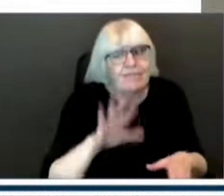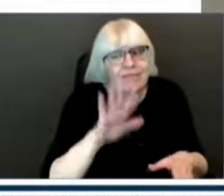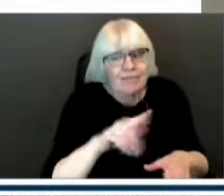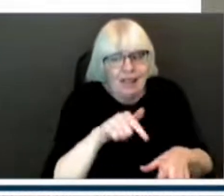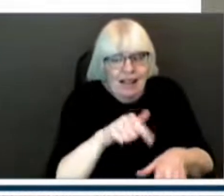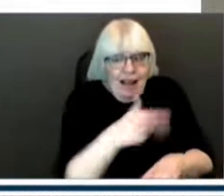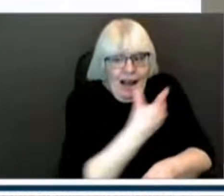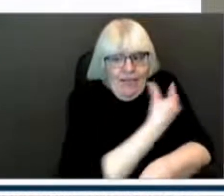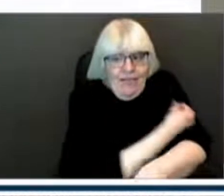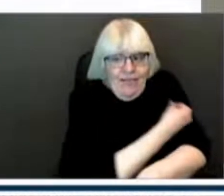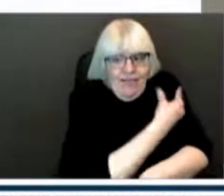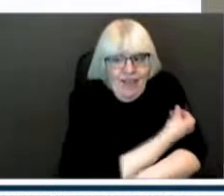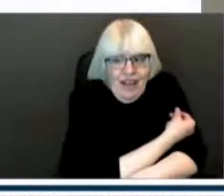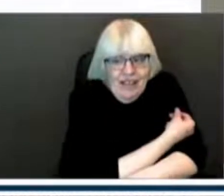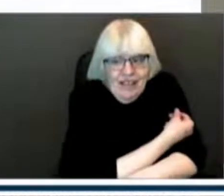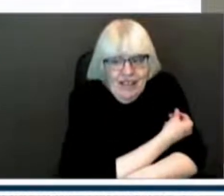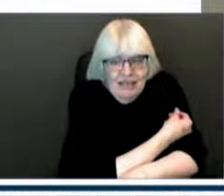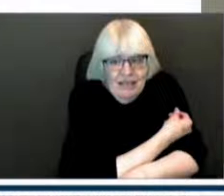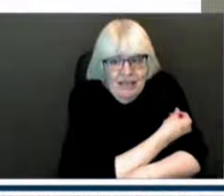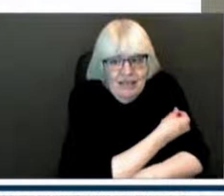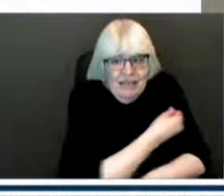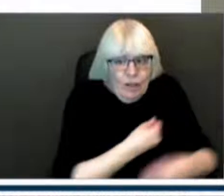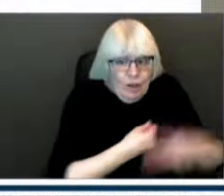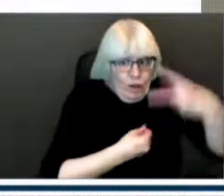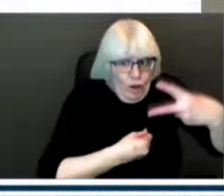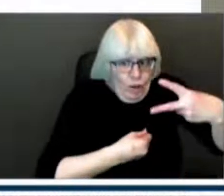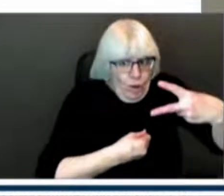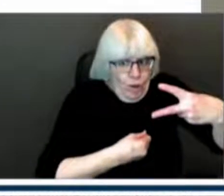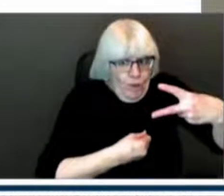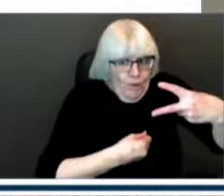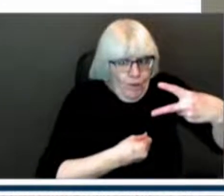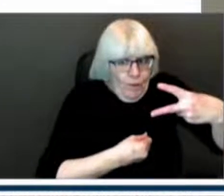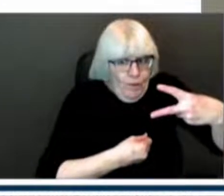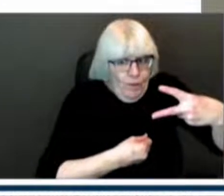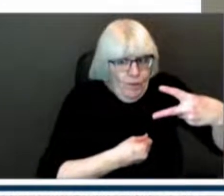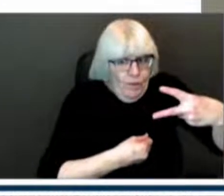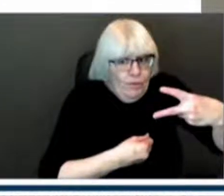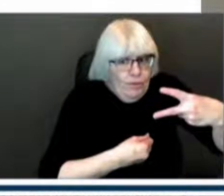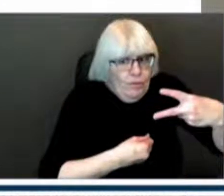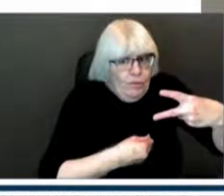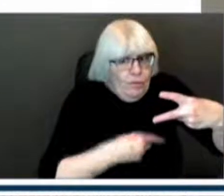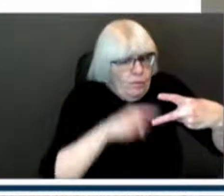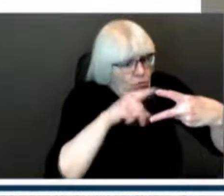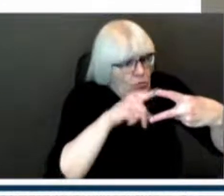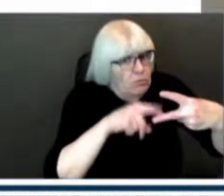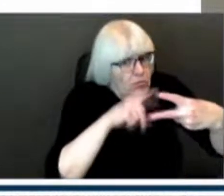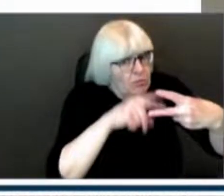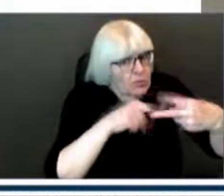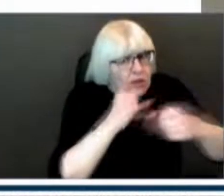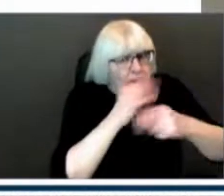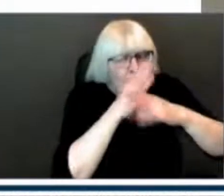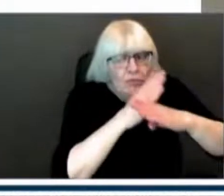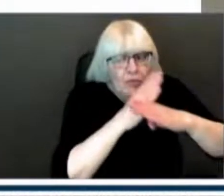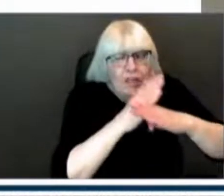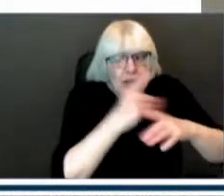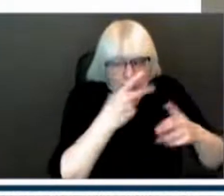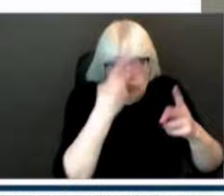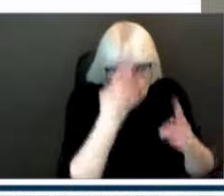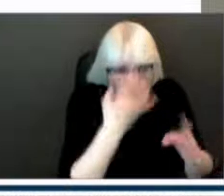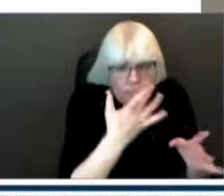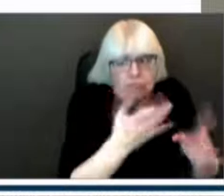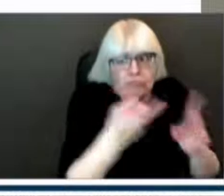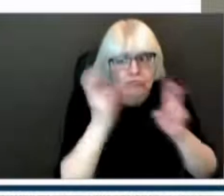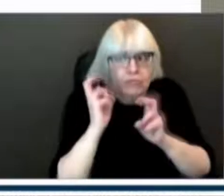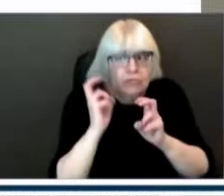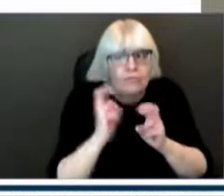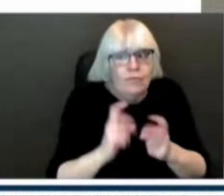vaccinated, even with 2 doses, are still well protected against severe disease and are very well protected if they have a booster dose.